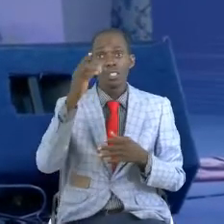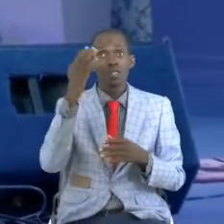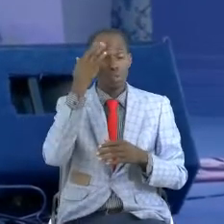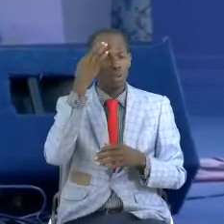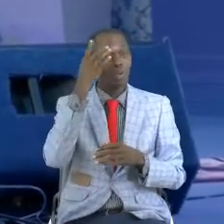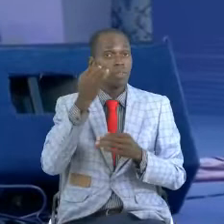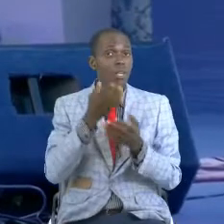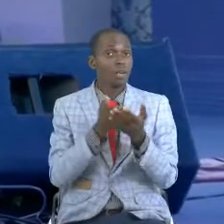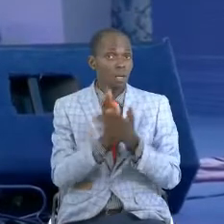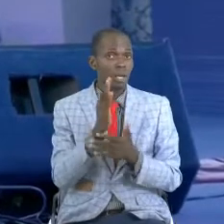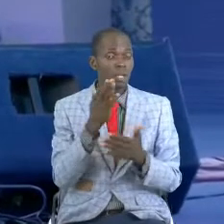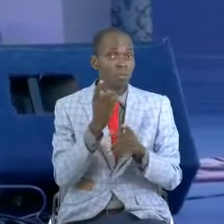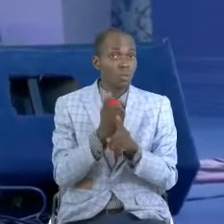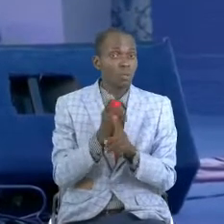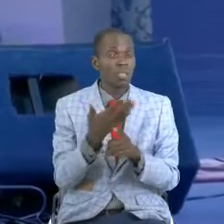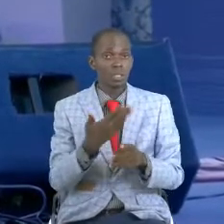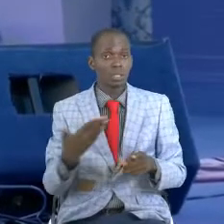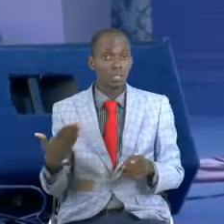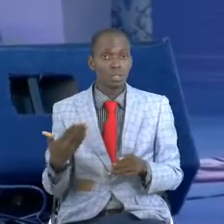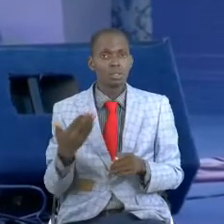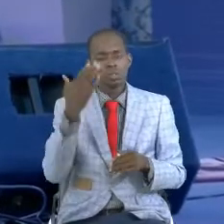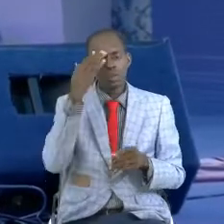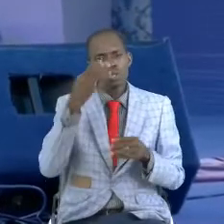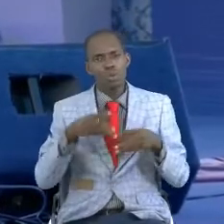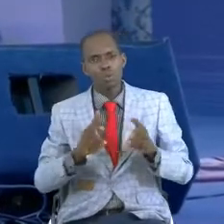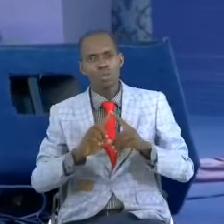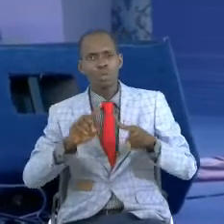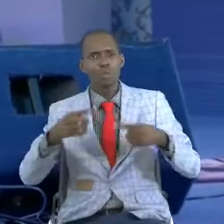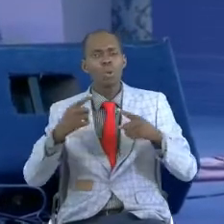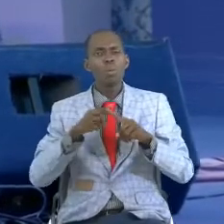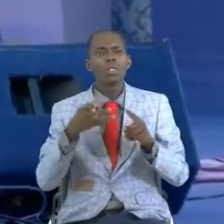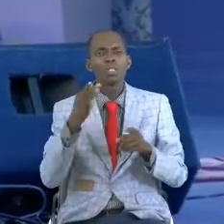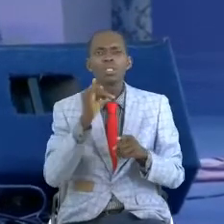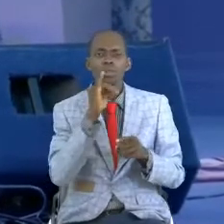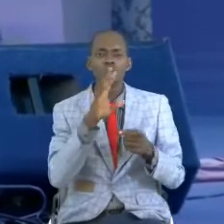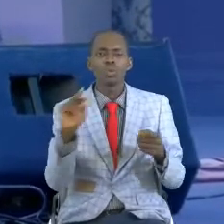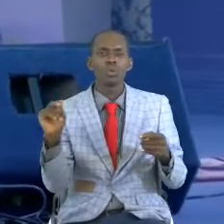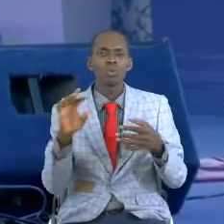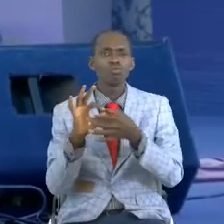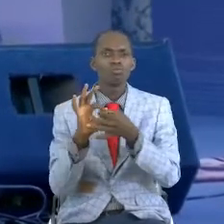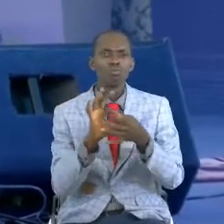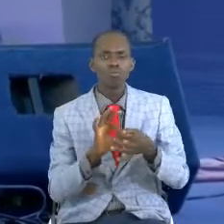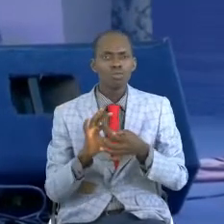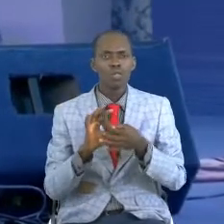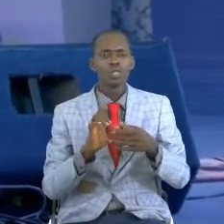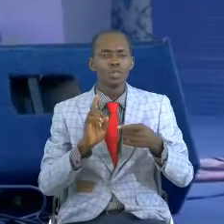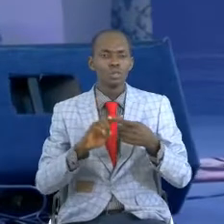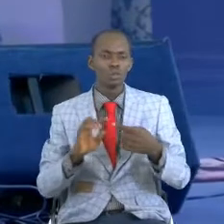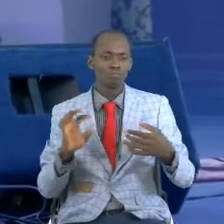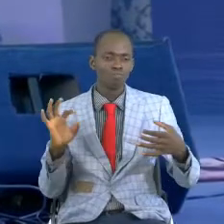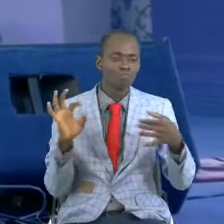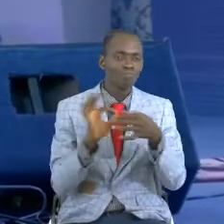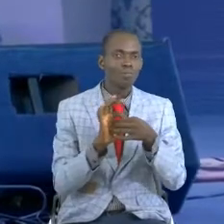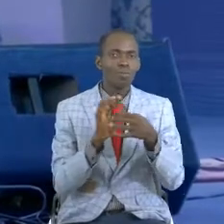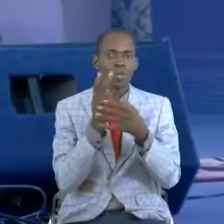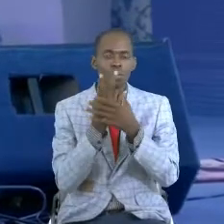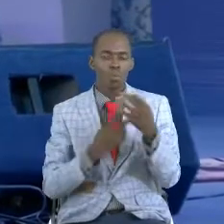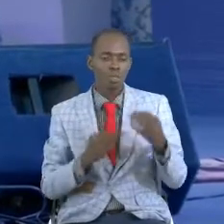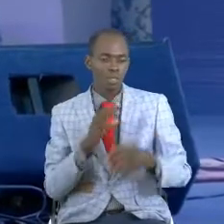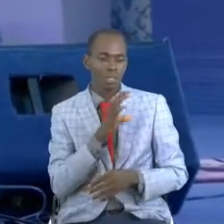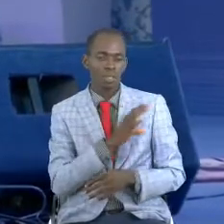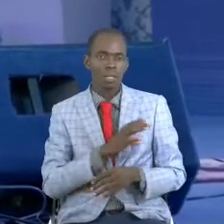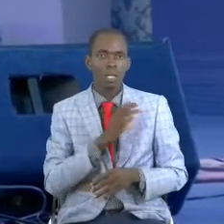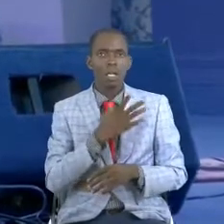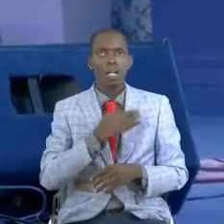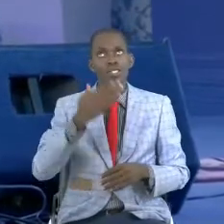the way to go. But there's no harmony to join both the character and the knowledge together.